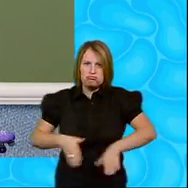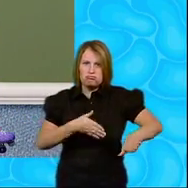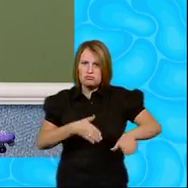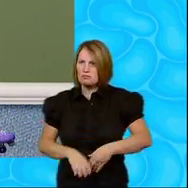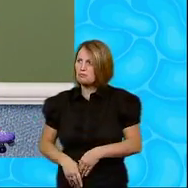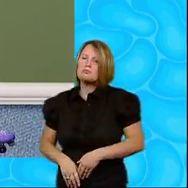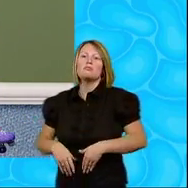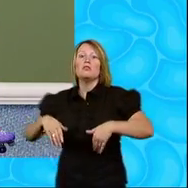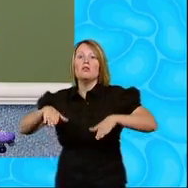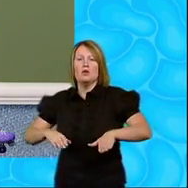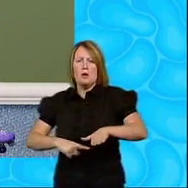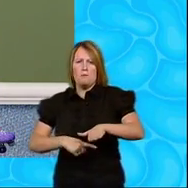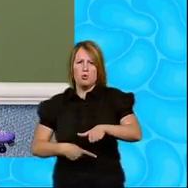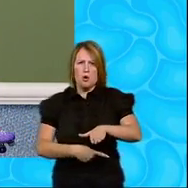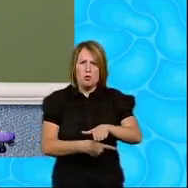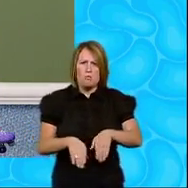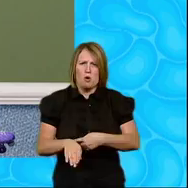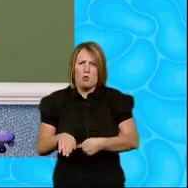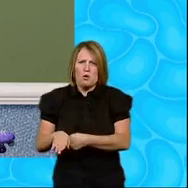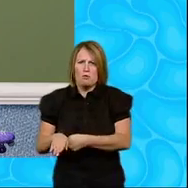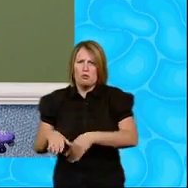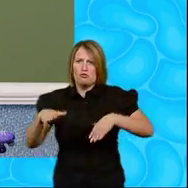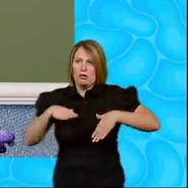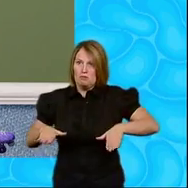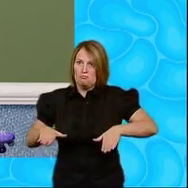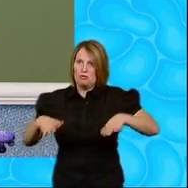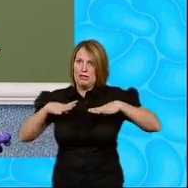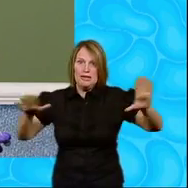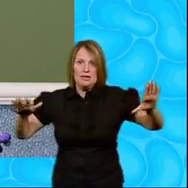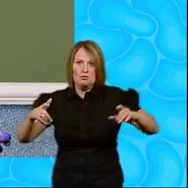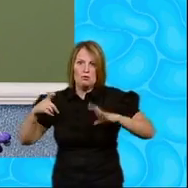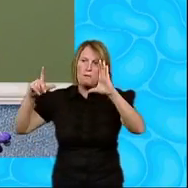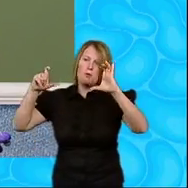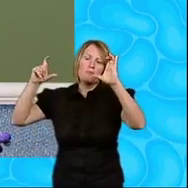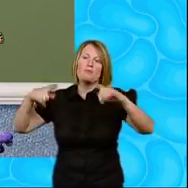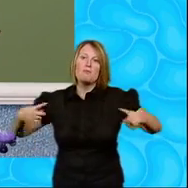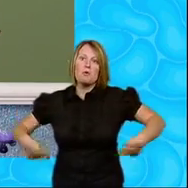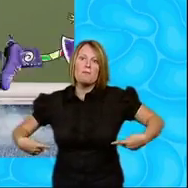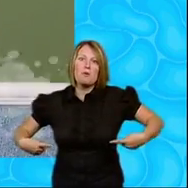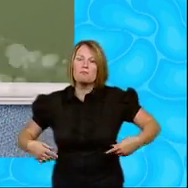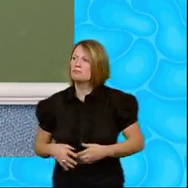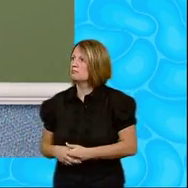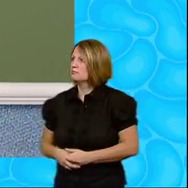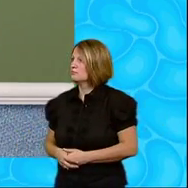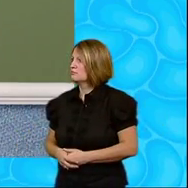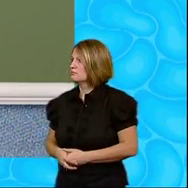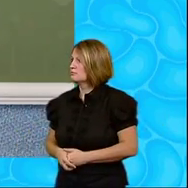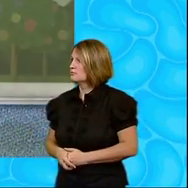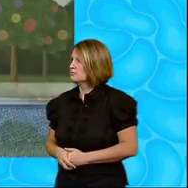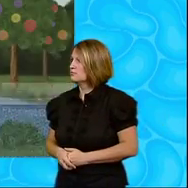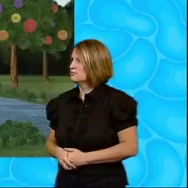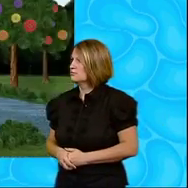So we both put on some supersonic rocket-powered roller skates and skated off to get a photo of Boom Sonic Boom.